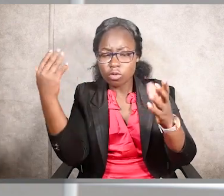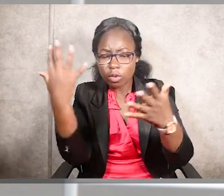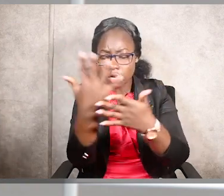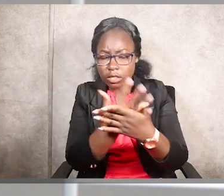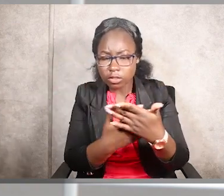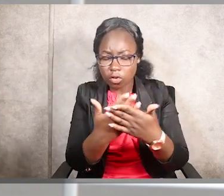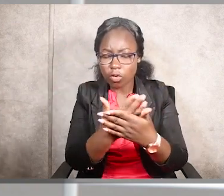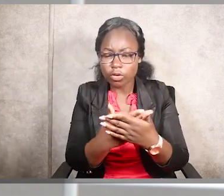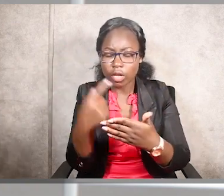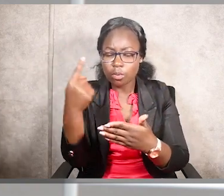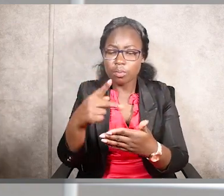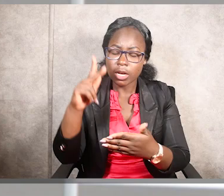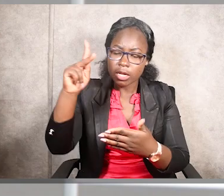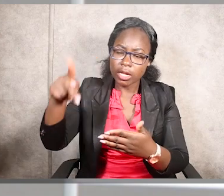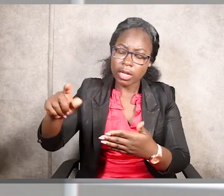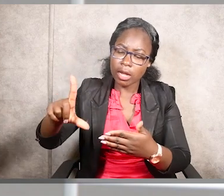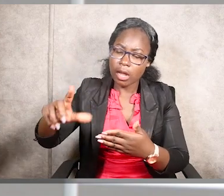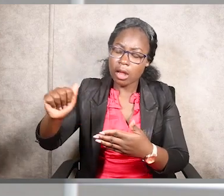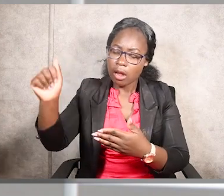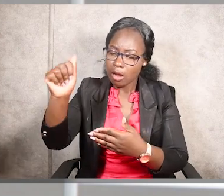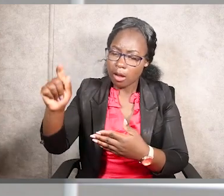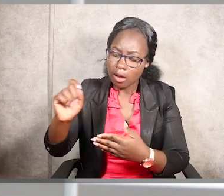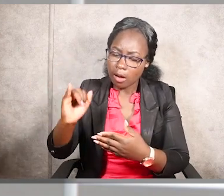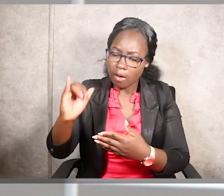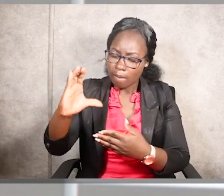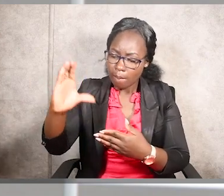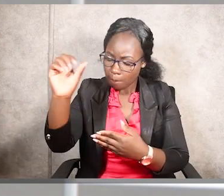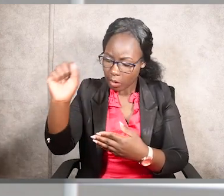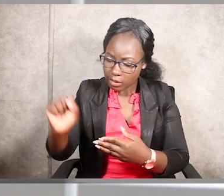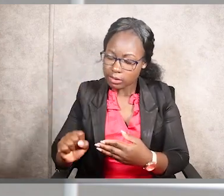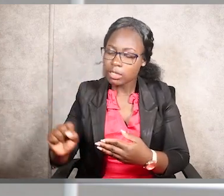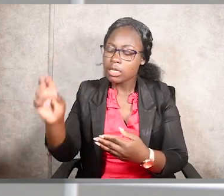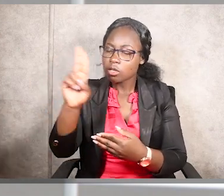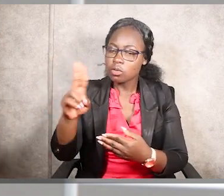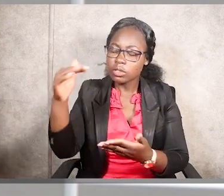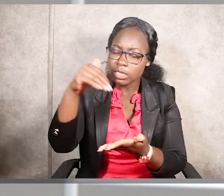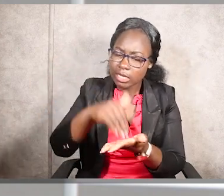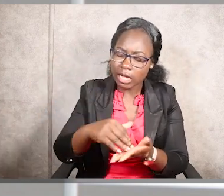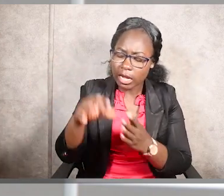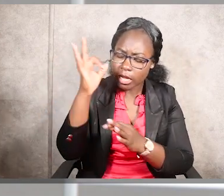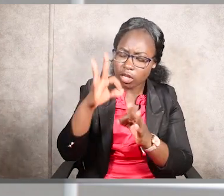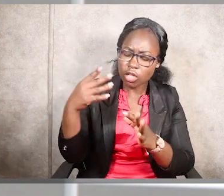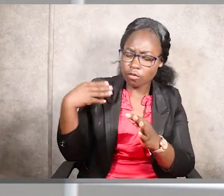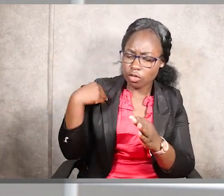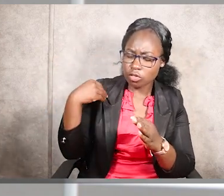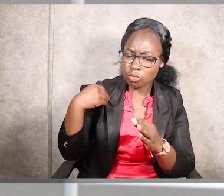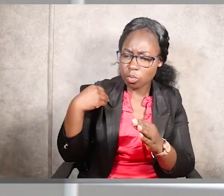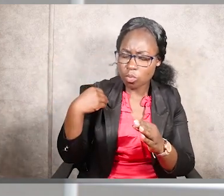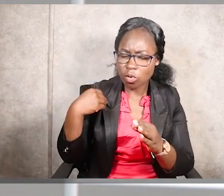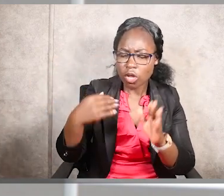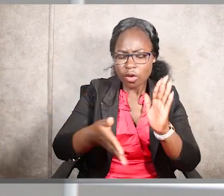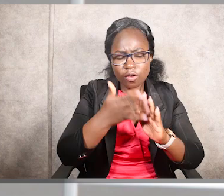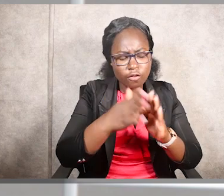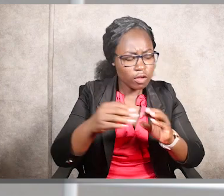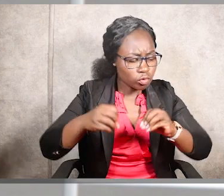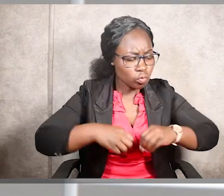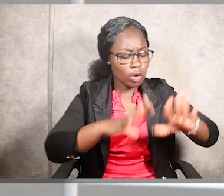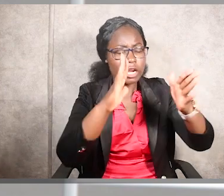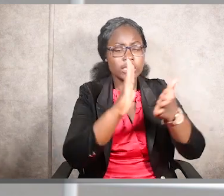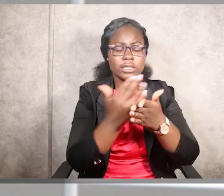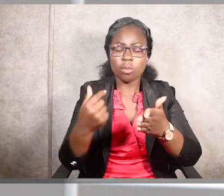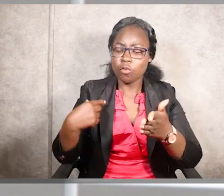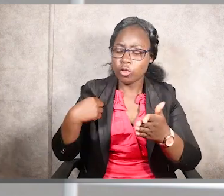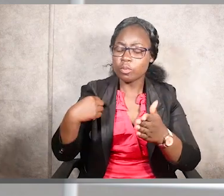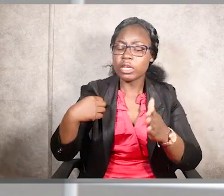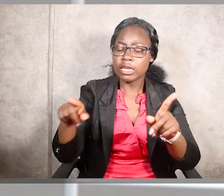recycling plastics, reusing them, if it's clothes, you don't rush to just throw away some of the clothes and buy